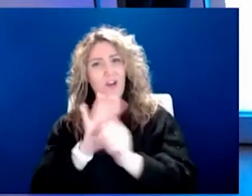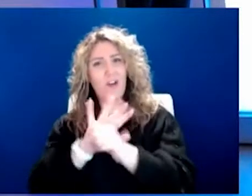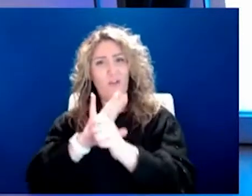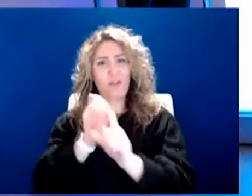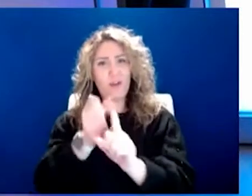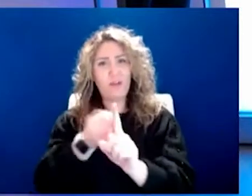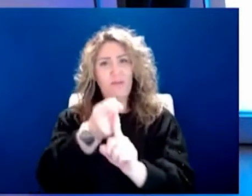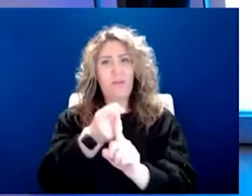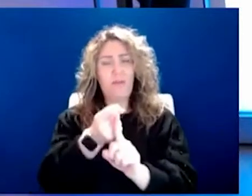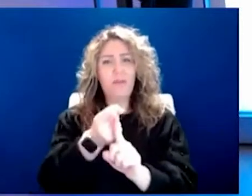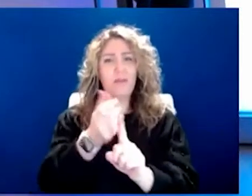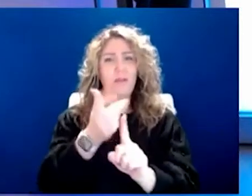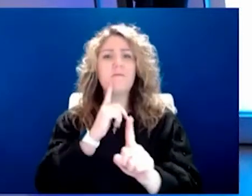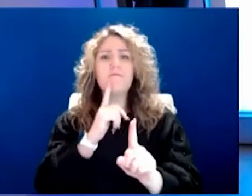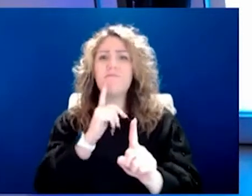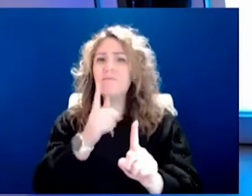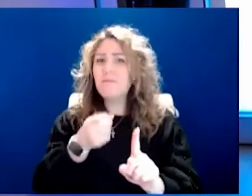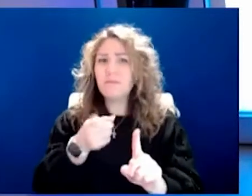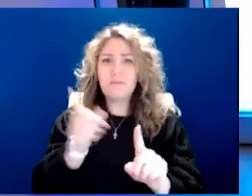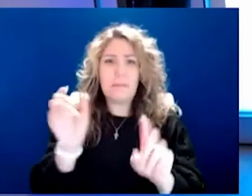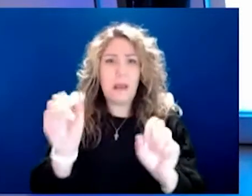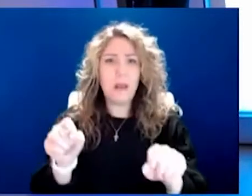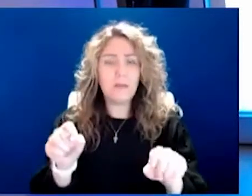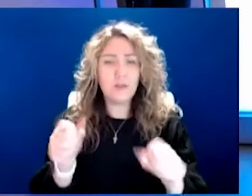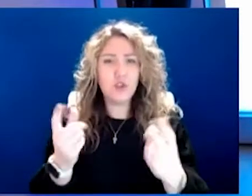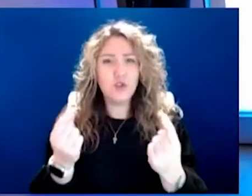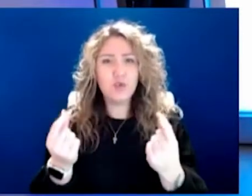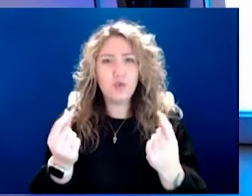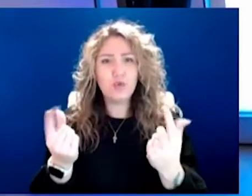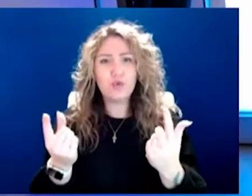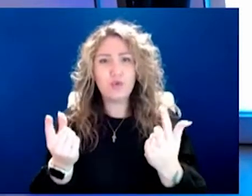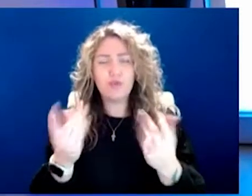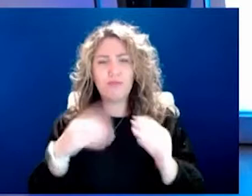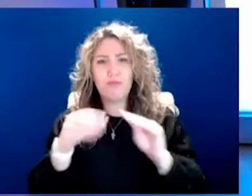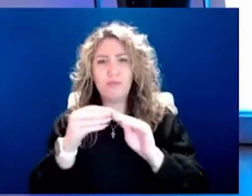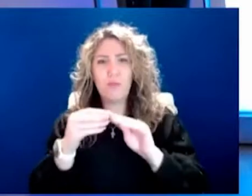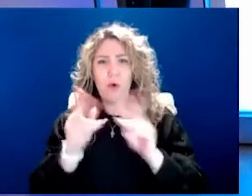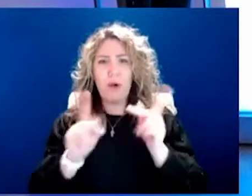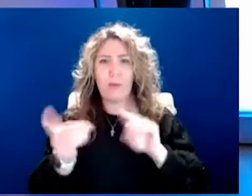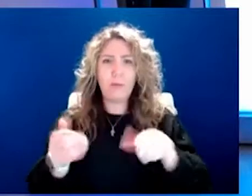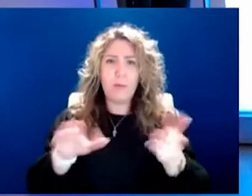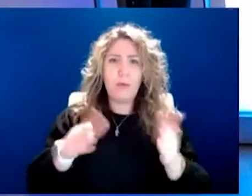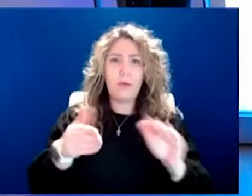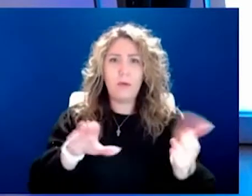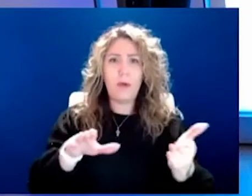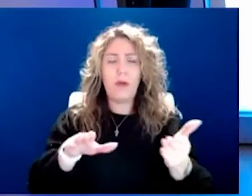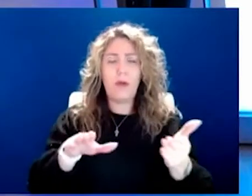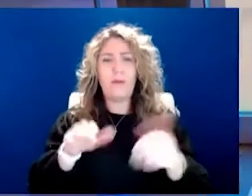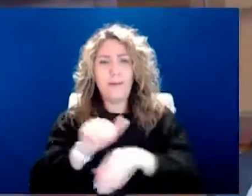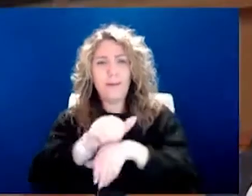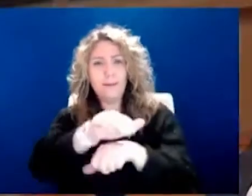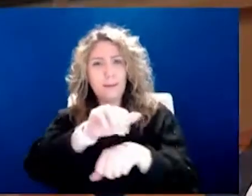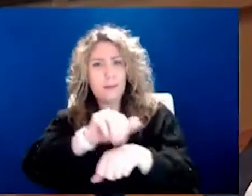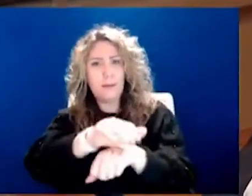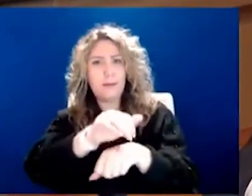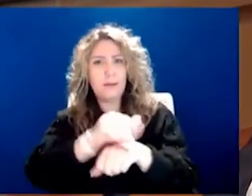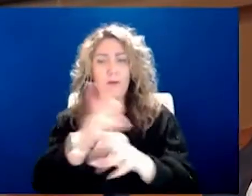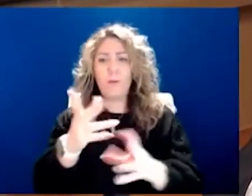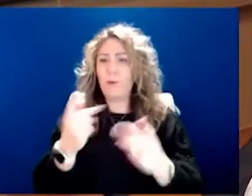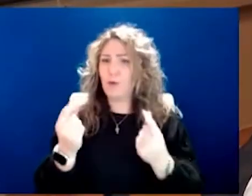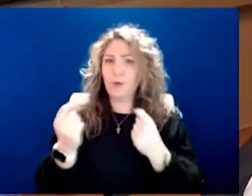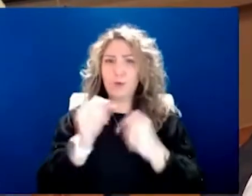you're able to do that? You have more deceased bodies coming in, and you're wanting to do your job and be there for families. How has